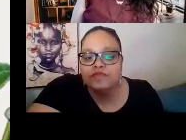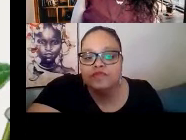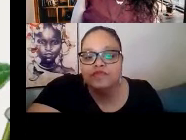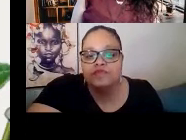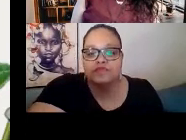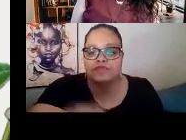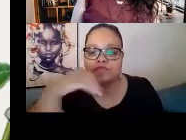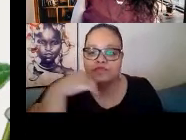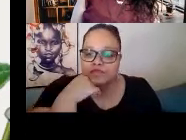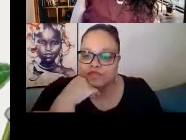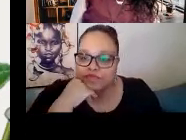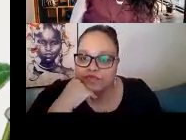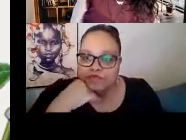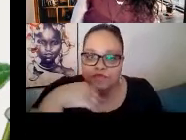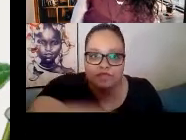yes.